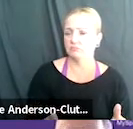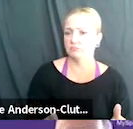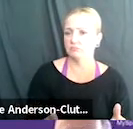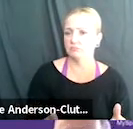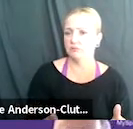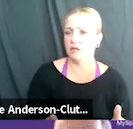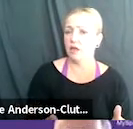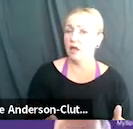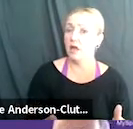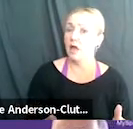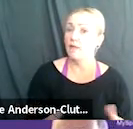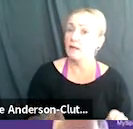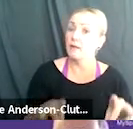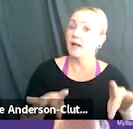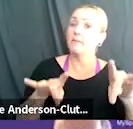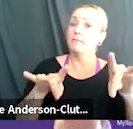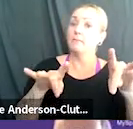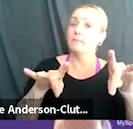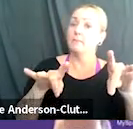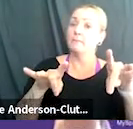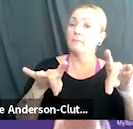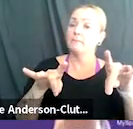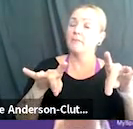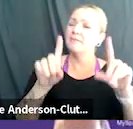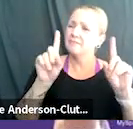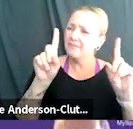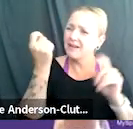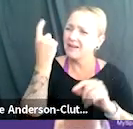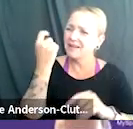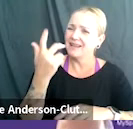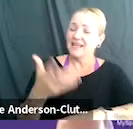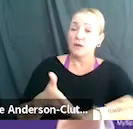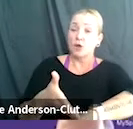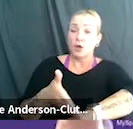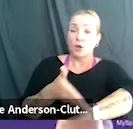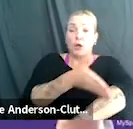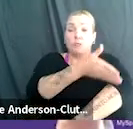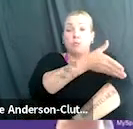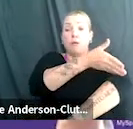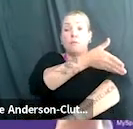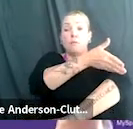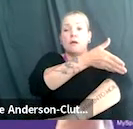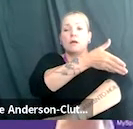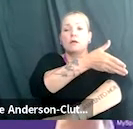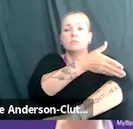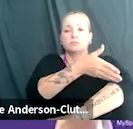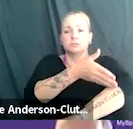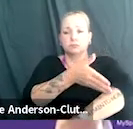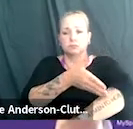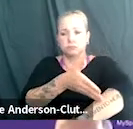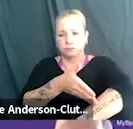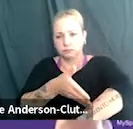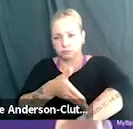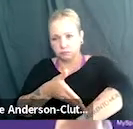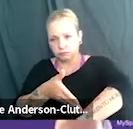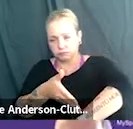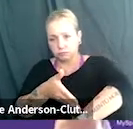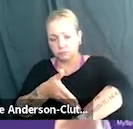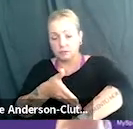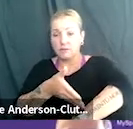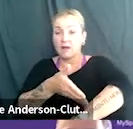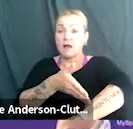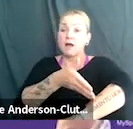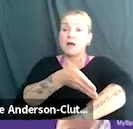again, but never with each sort of these periods and this loss of skills, he would never get back to where he was prior to that particular